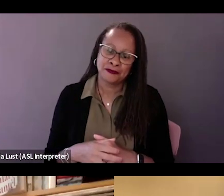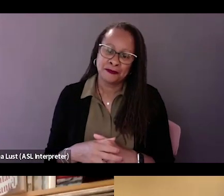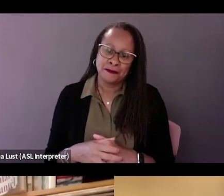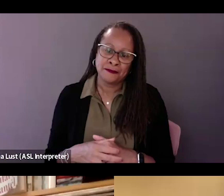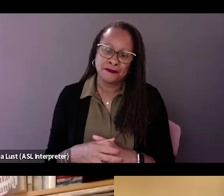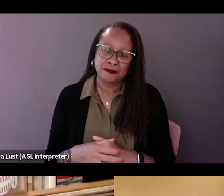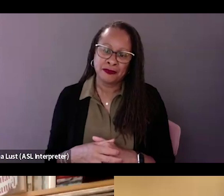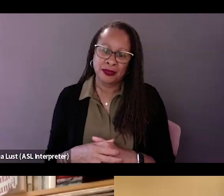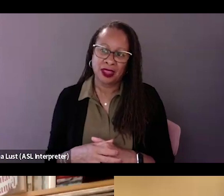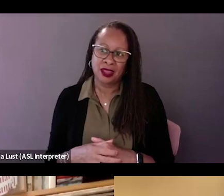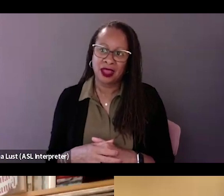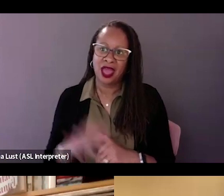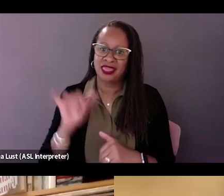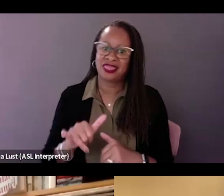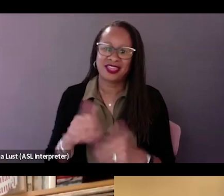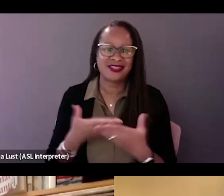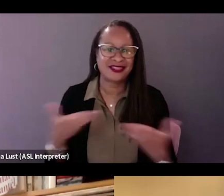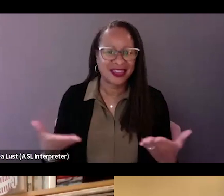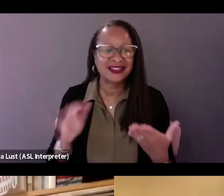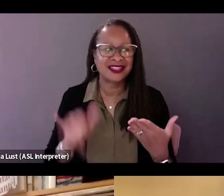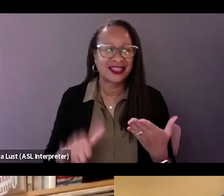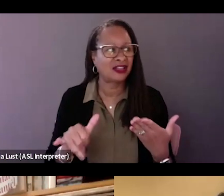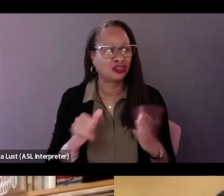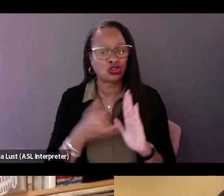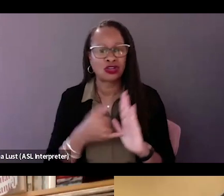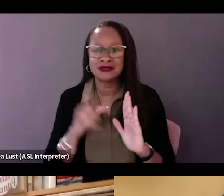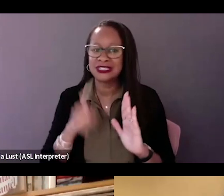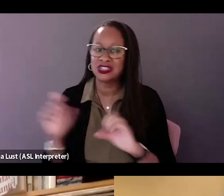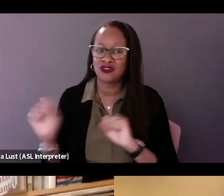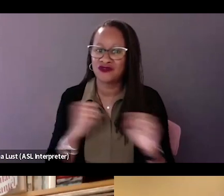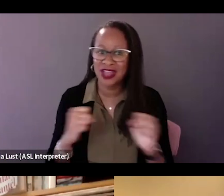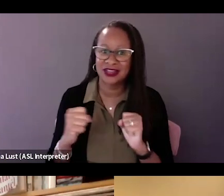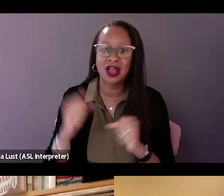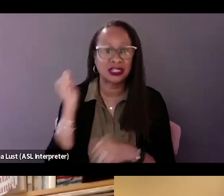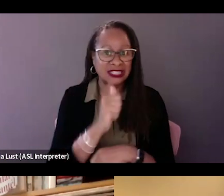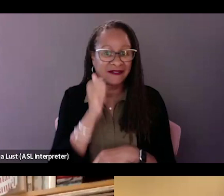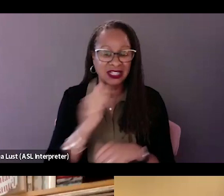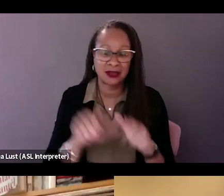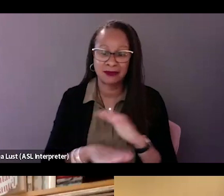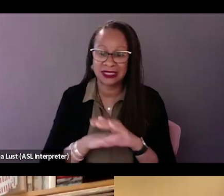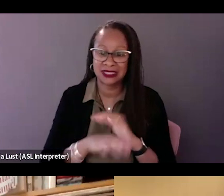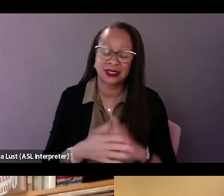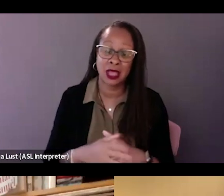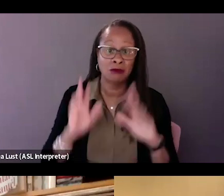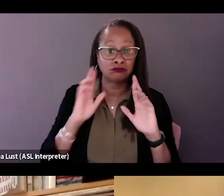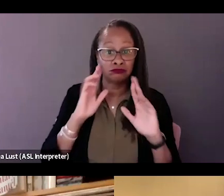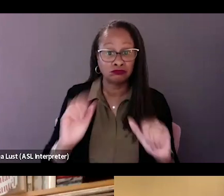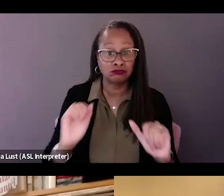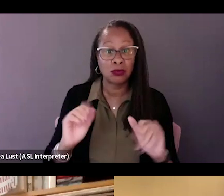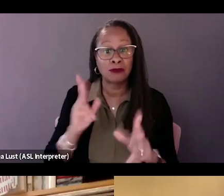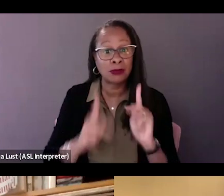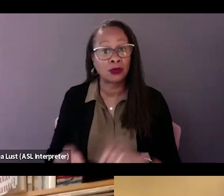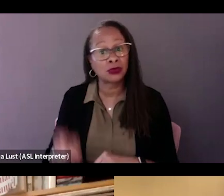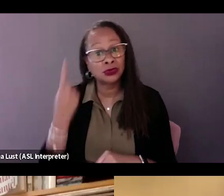the battle that journalists and journalism has to fight on various frontiers. I am hoping that people